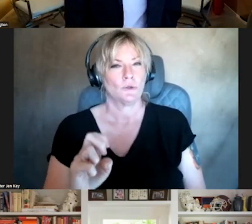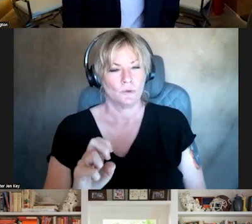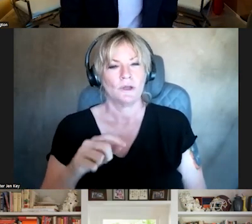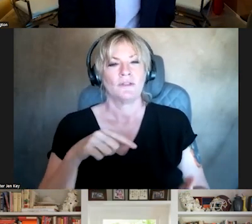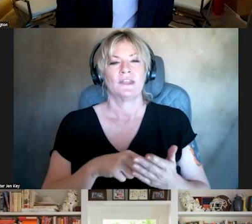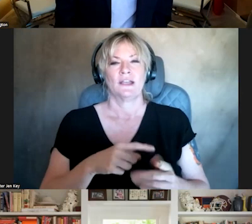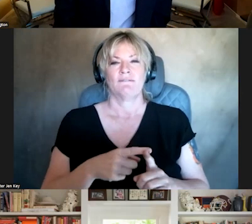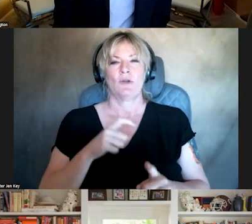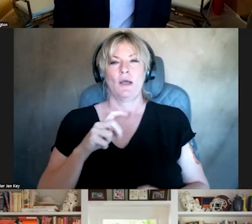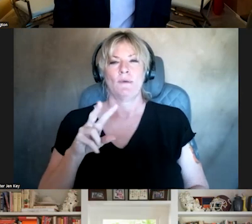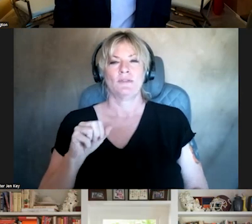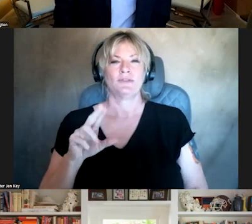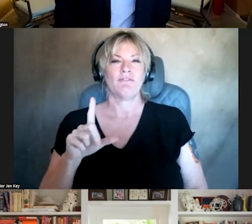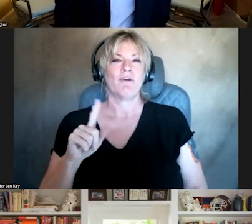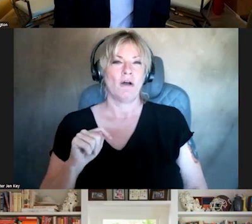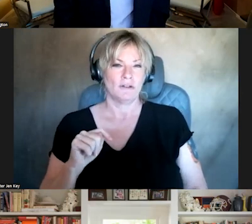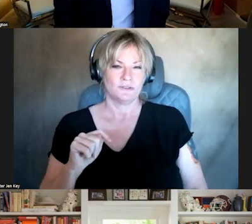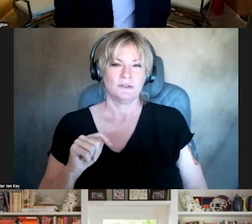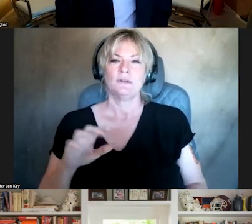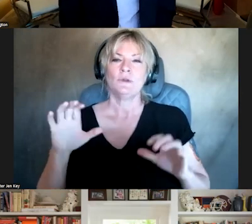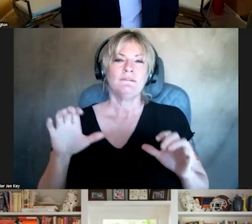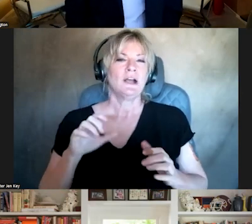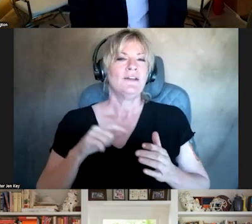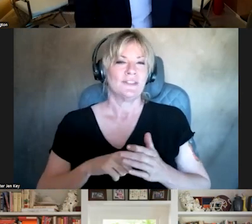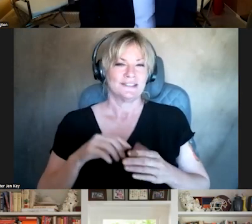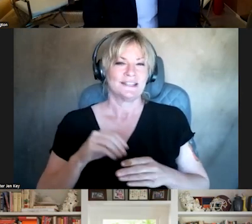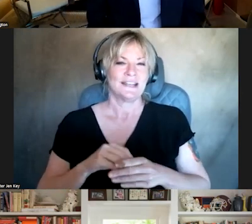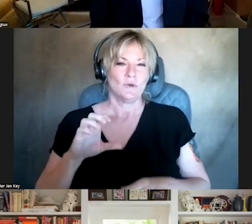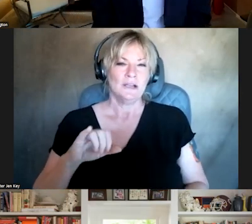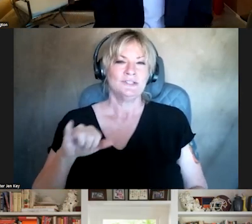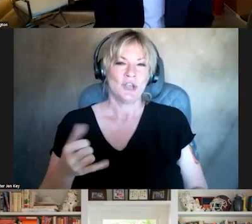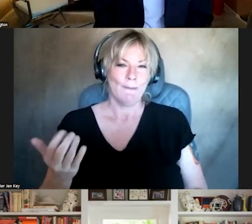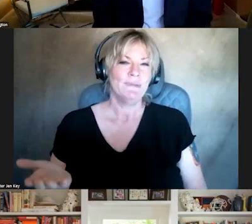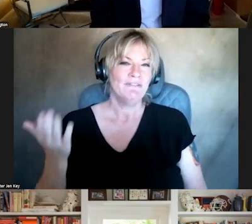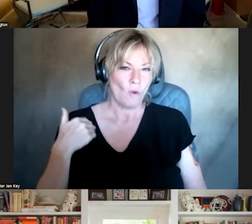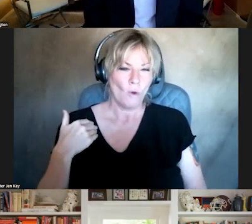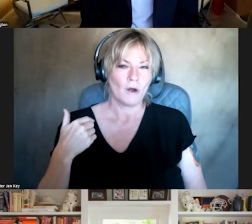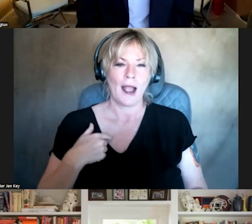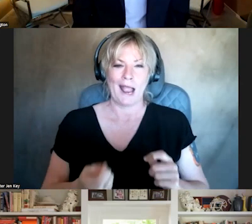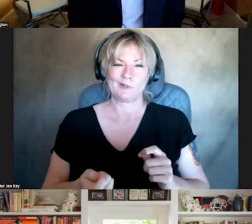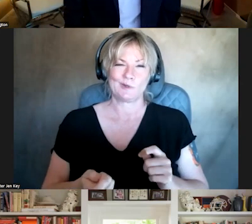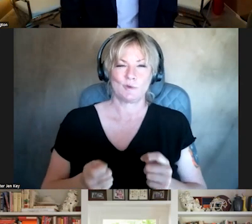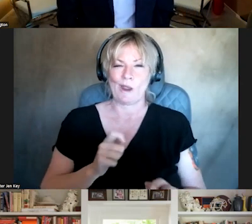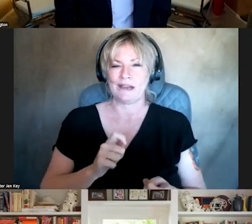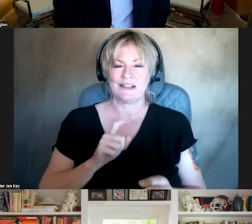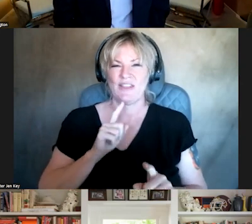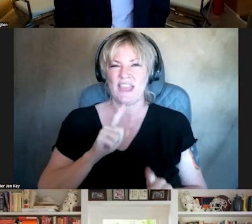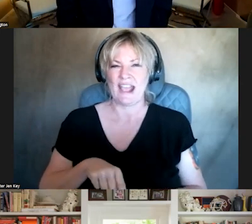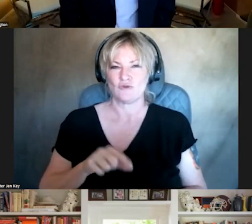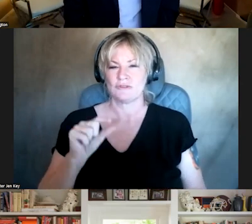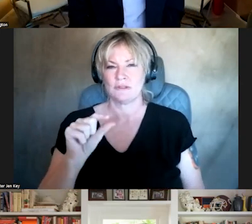the vault, and we have done this in the Crisis Jam before. I tweaked the answers a little